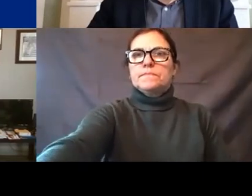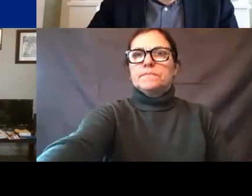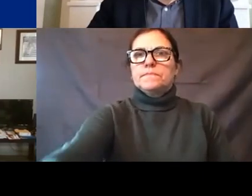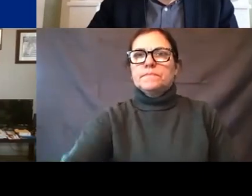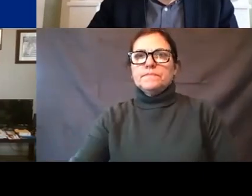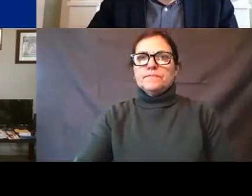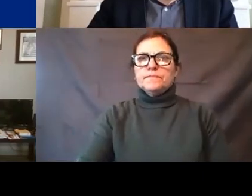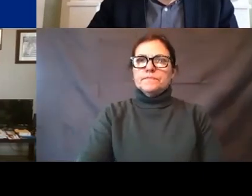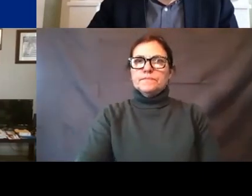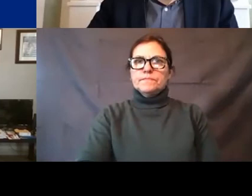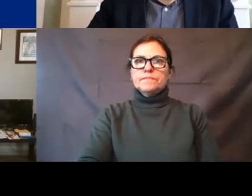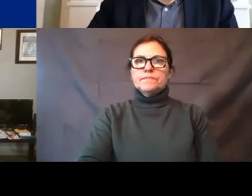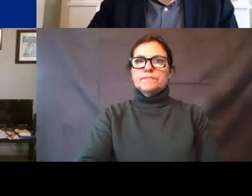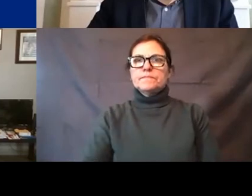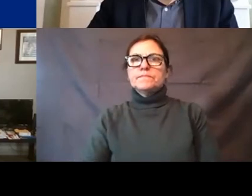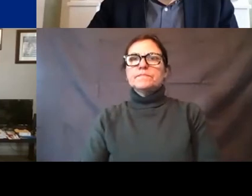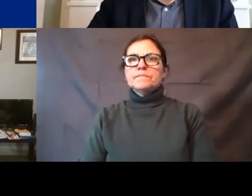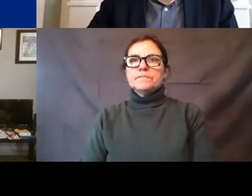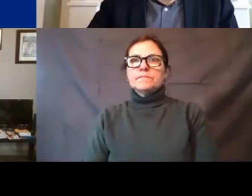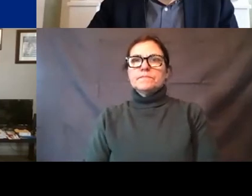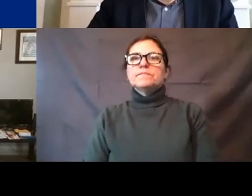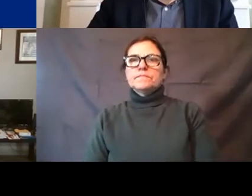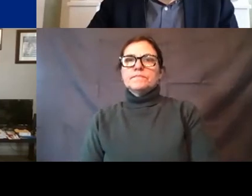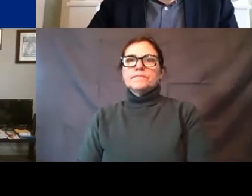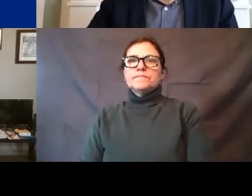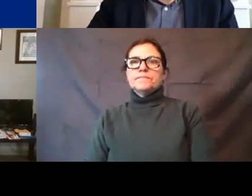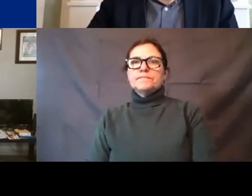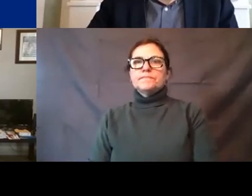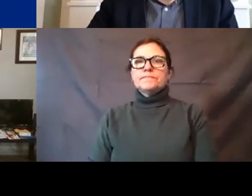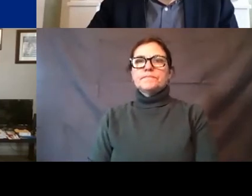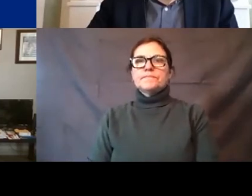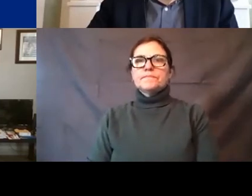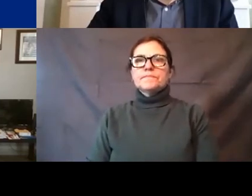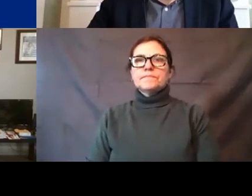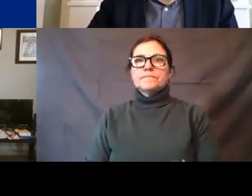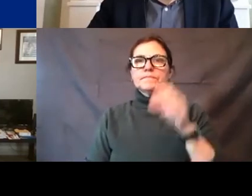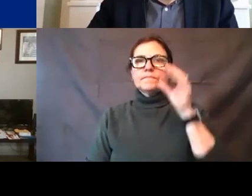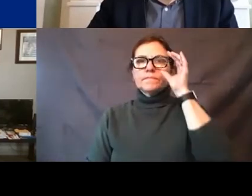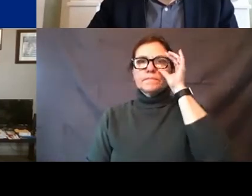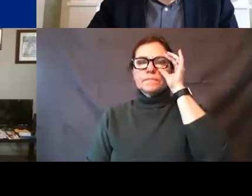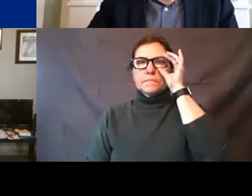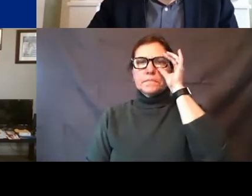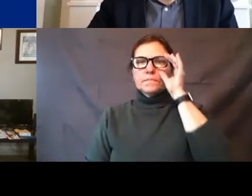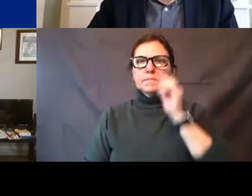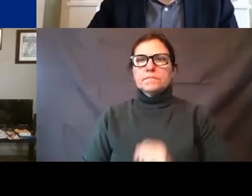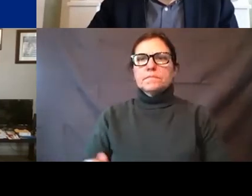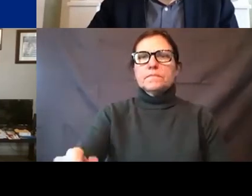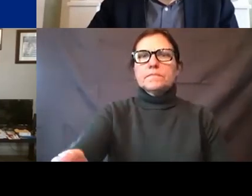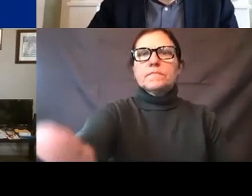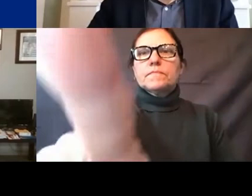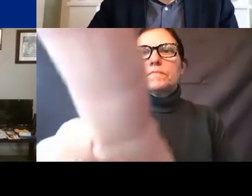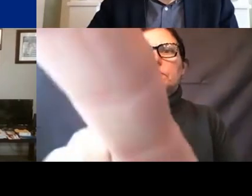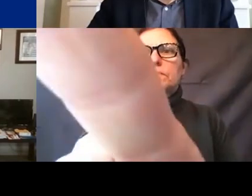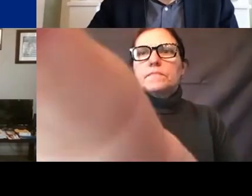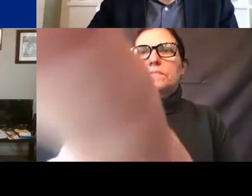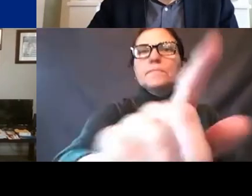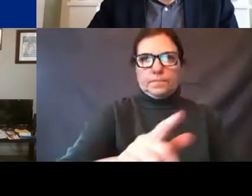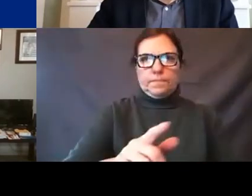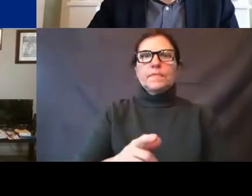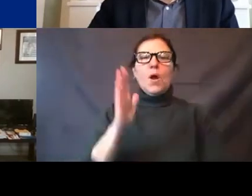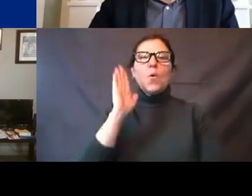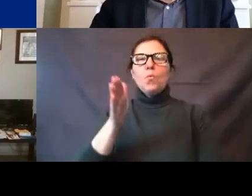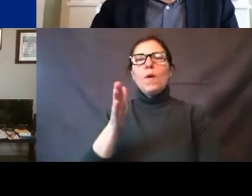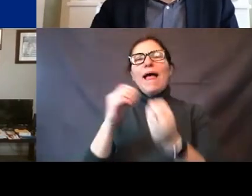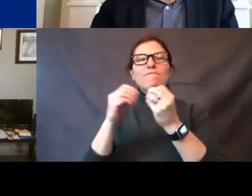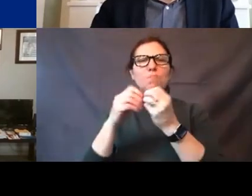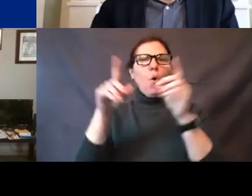that very much. So that was kind of the biggest thing on my mind after listening to your presentation, but I probably will have further questions